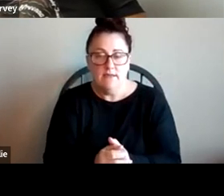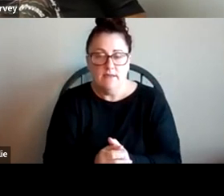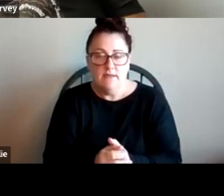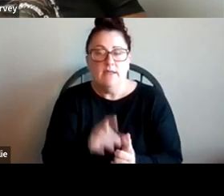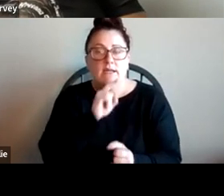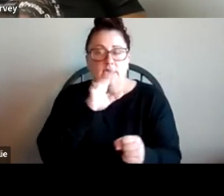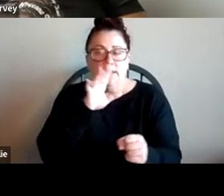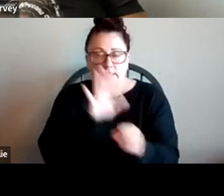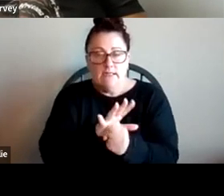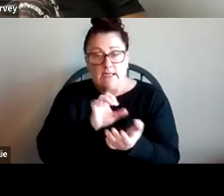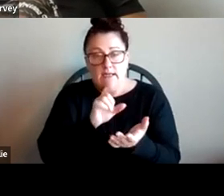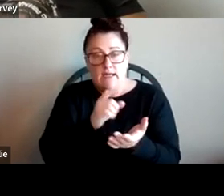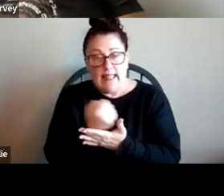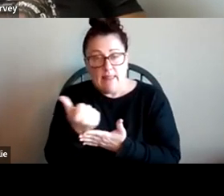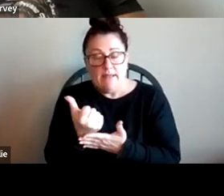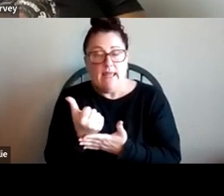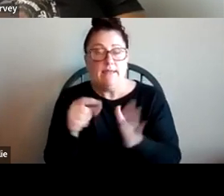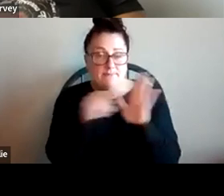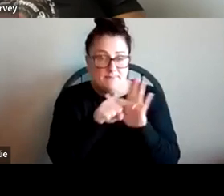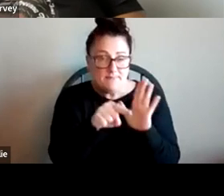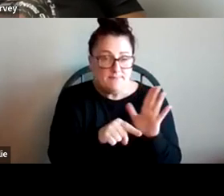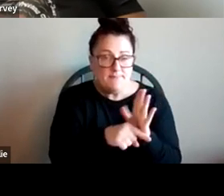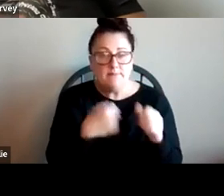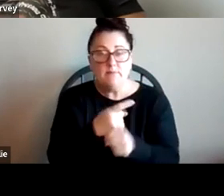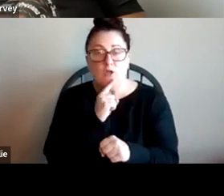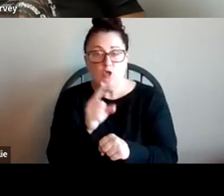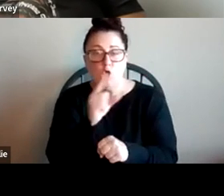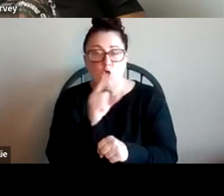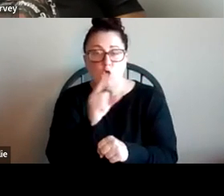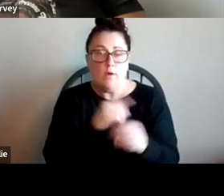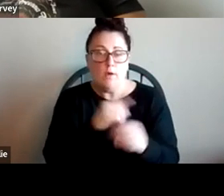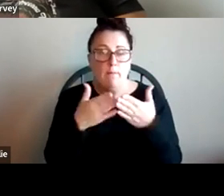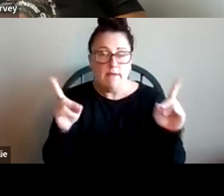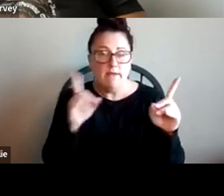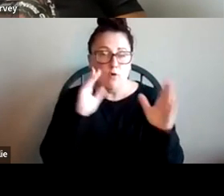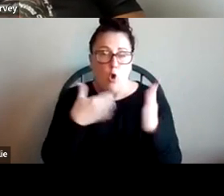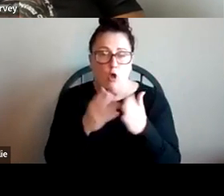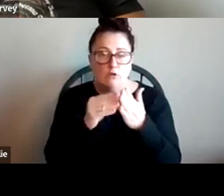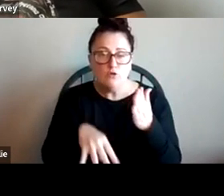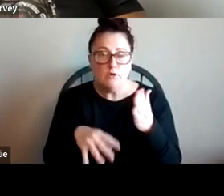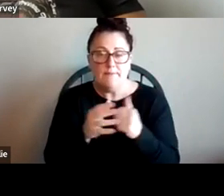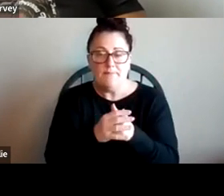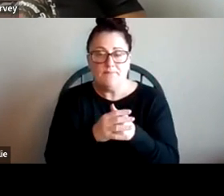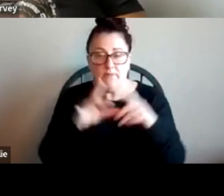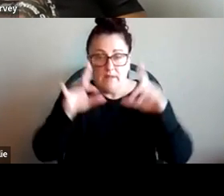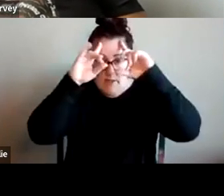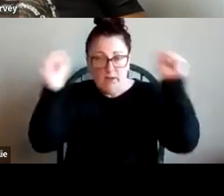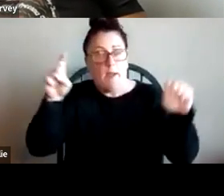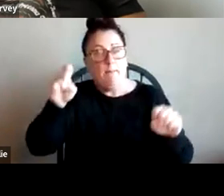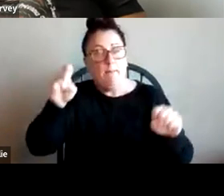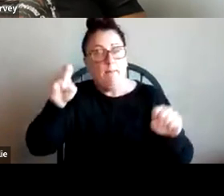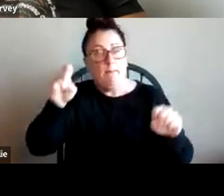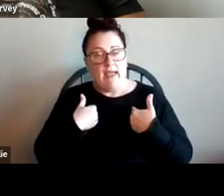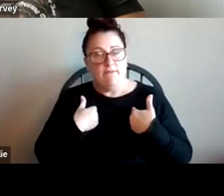to eliminating disparities and ensuring a quality public education for every student. The superintendent must possess